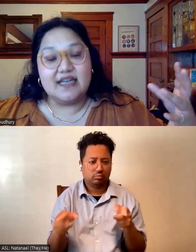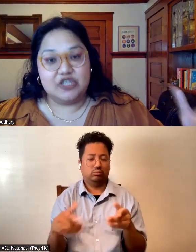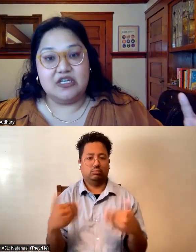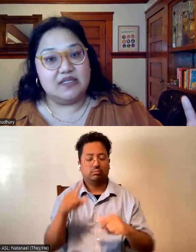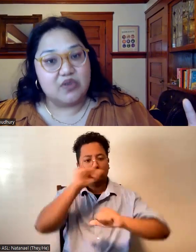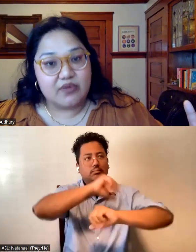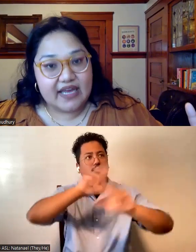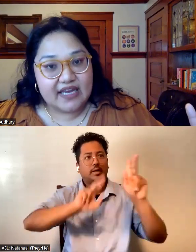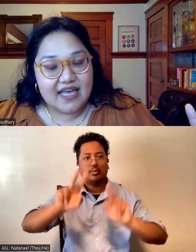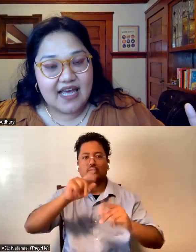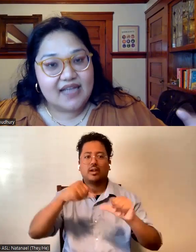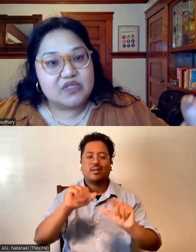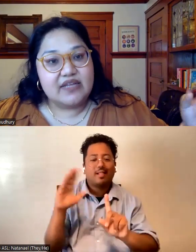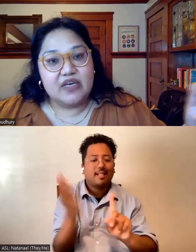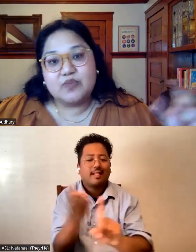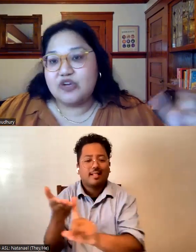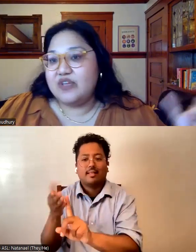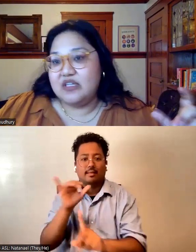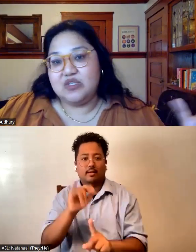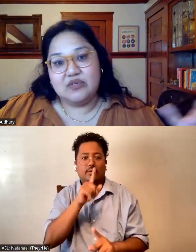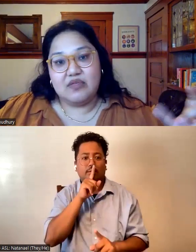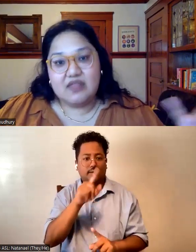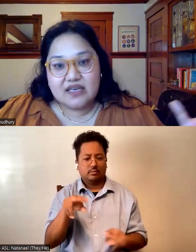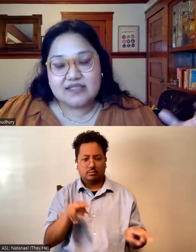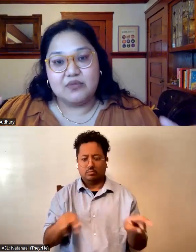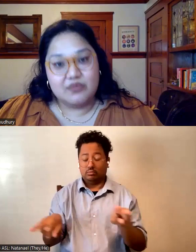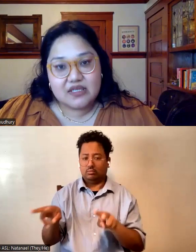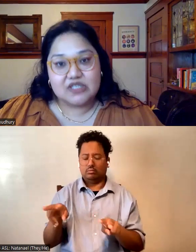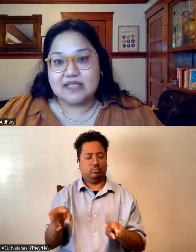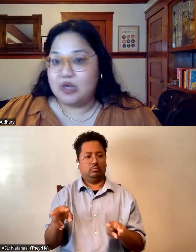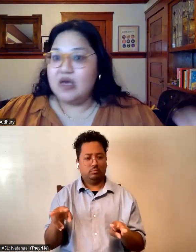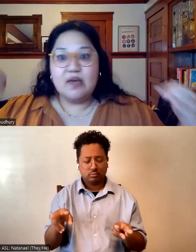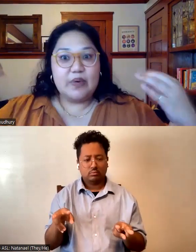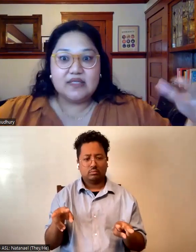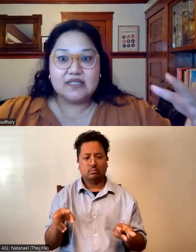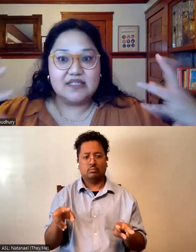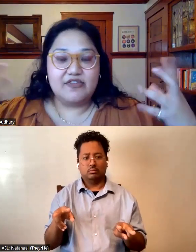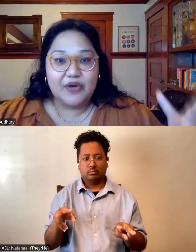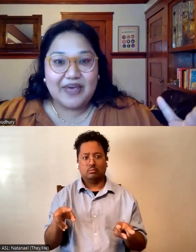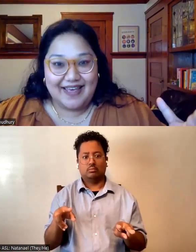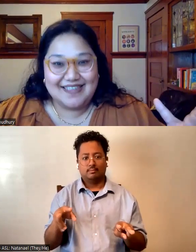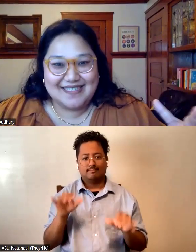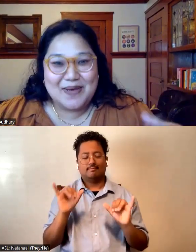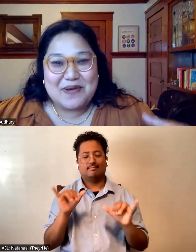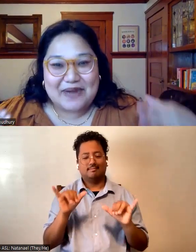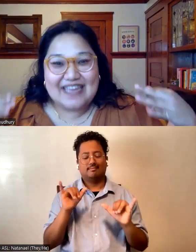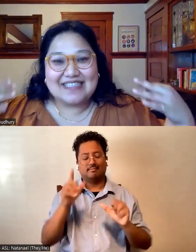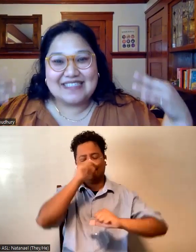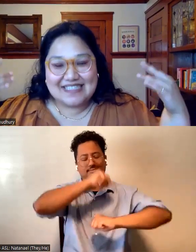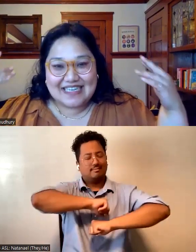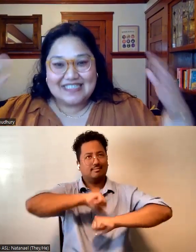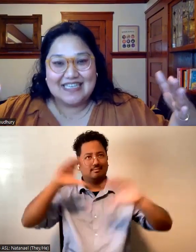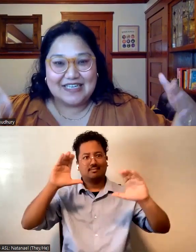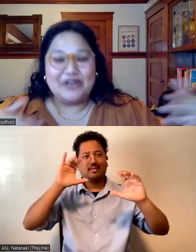as a nation in its own right. And so like observing these two things, it really just like puts into focus, right,